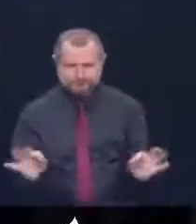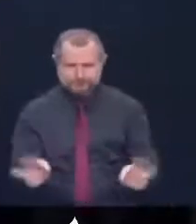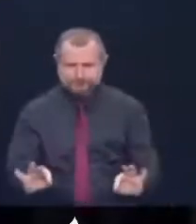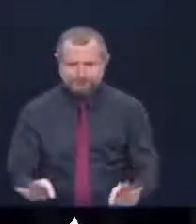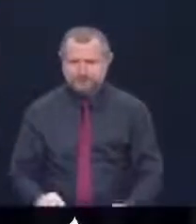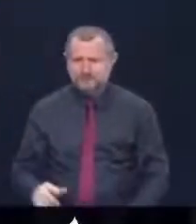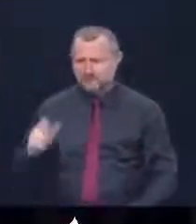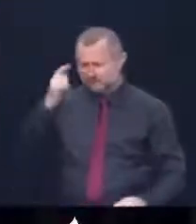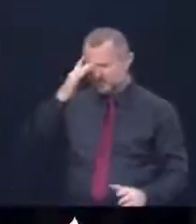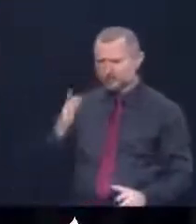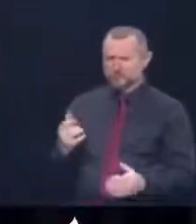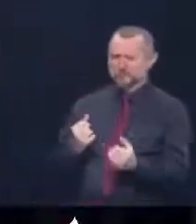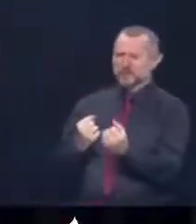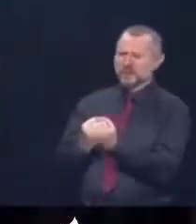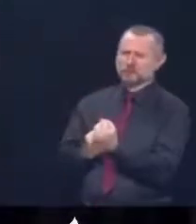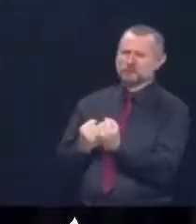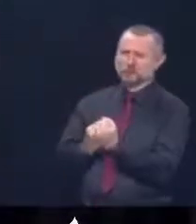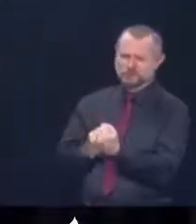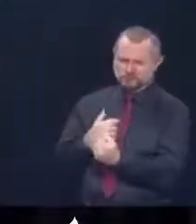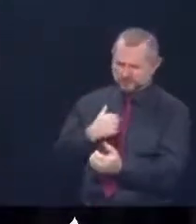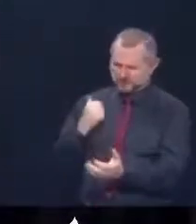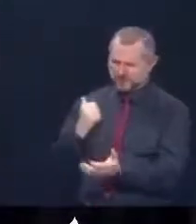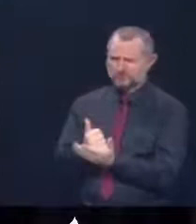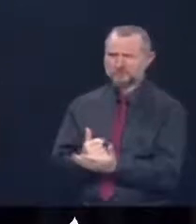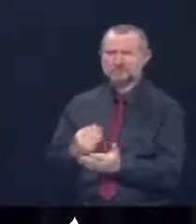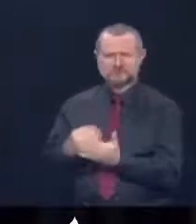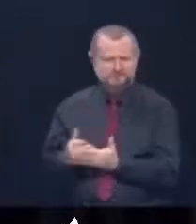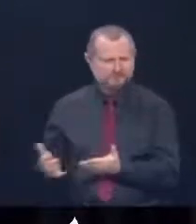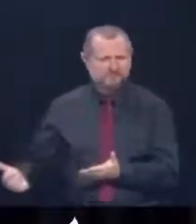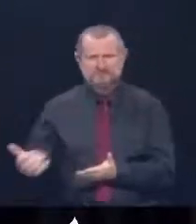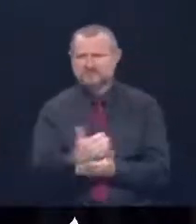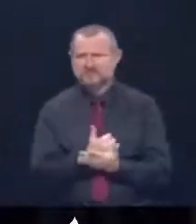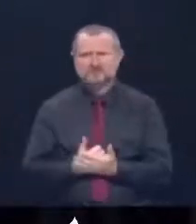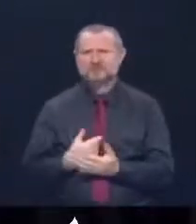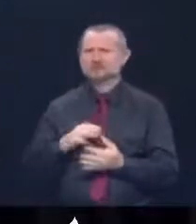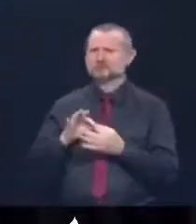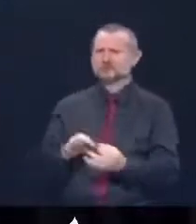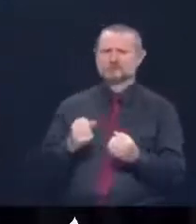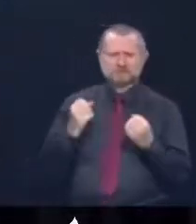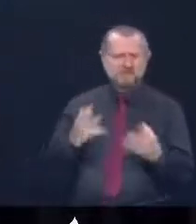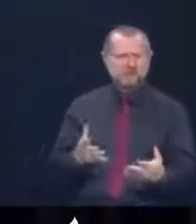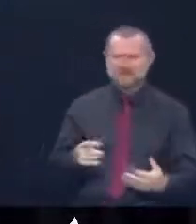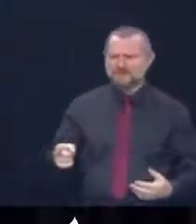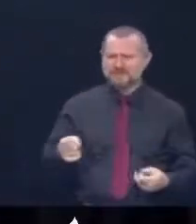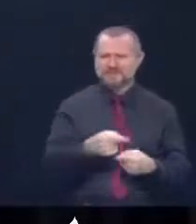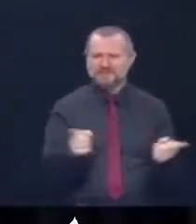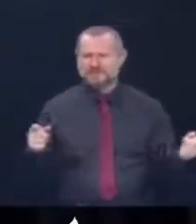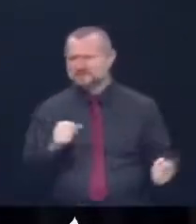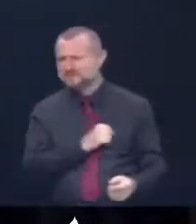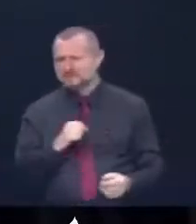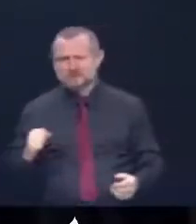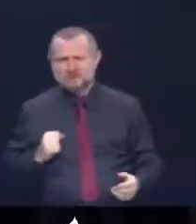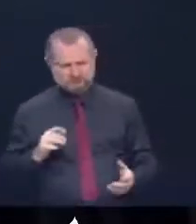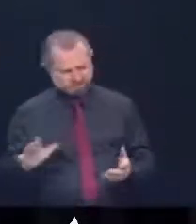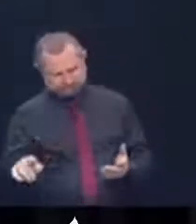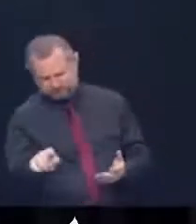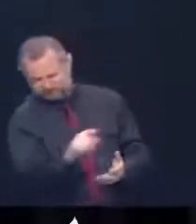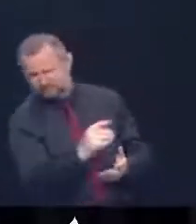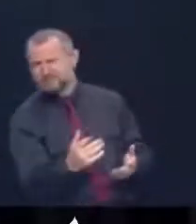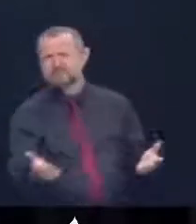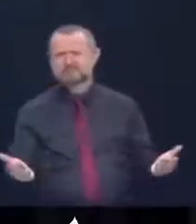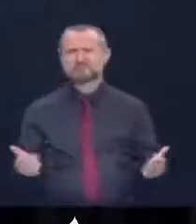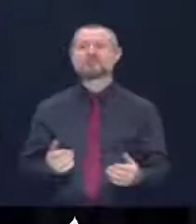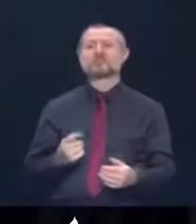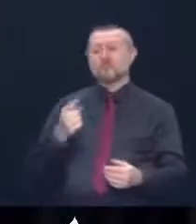and down. We fundraised for them. We've got personal relationships with many of them, and we were thrilled when a bunch of the members that looked like